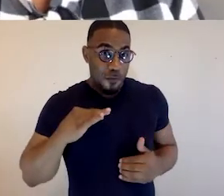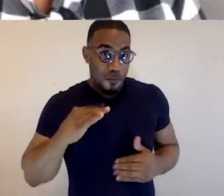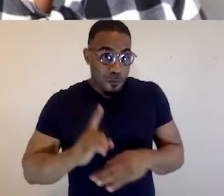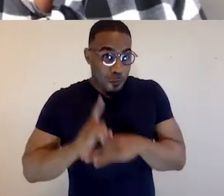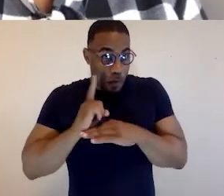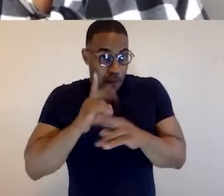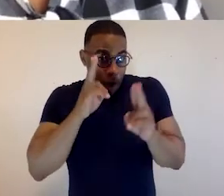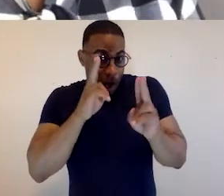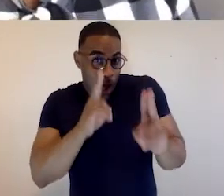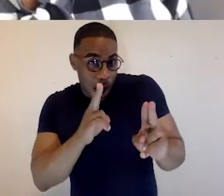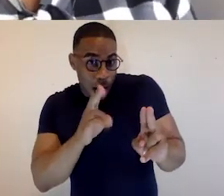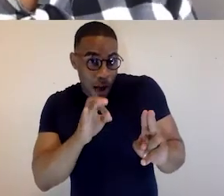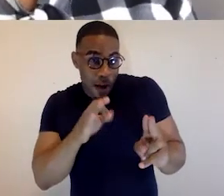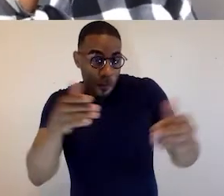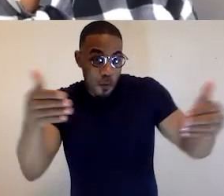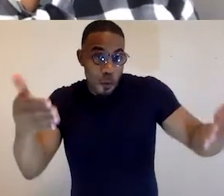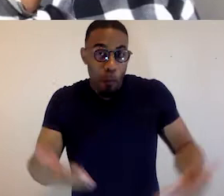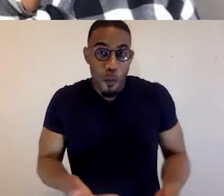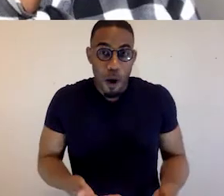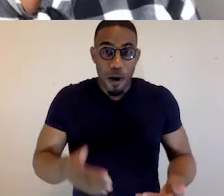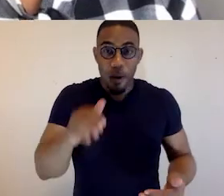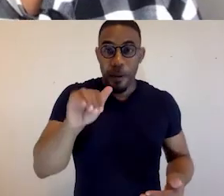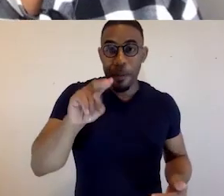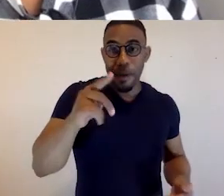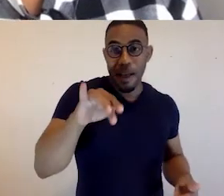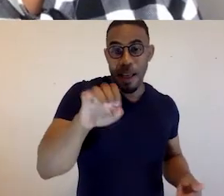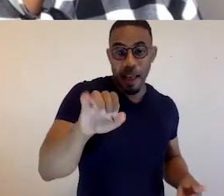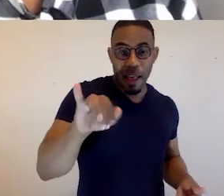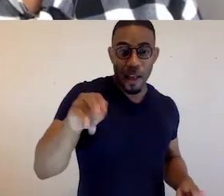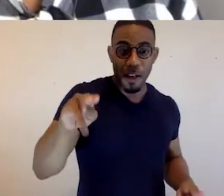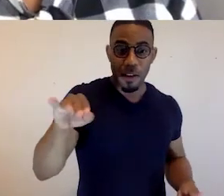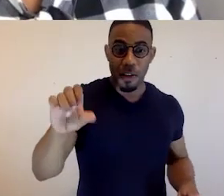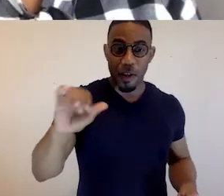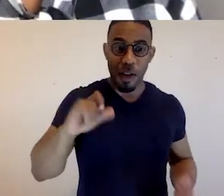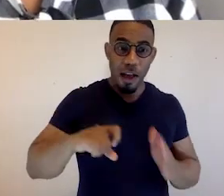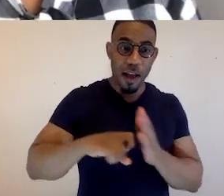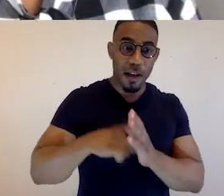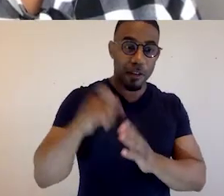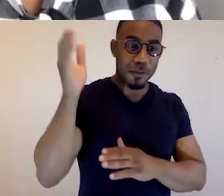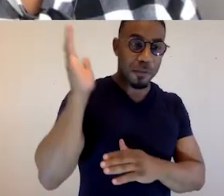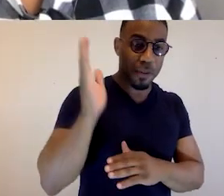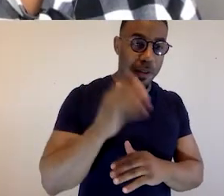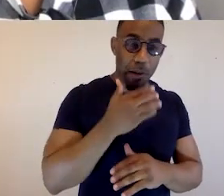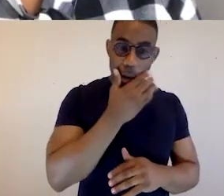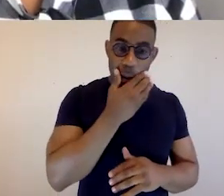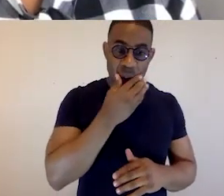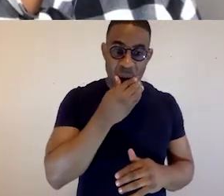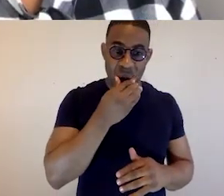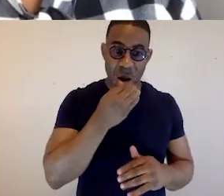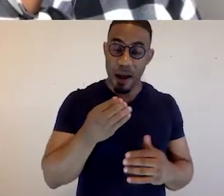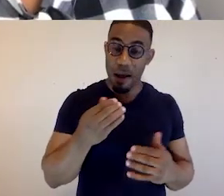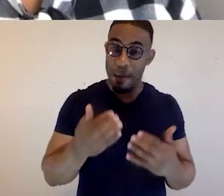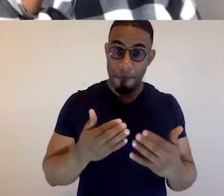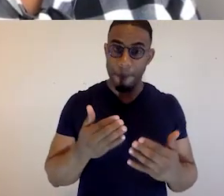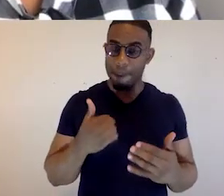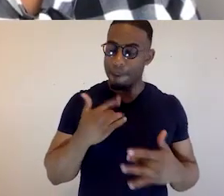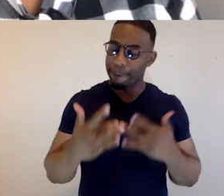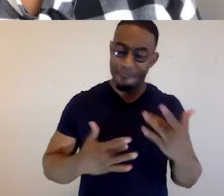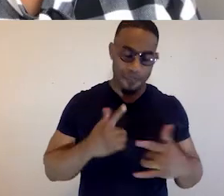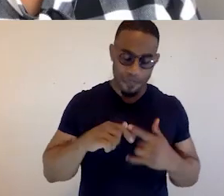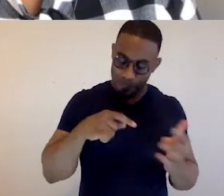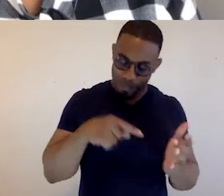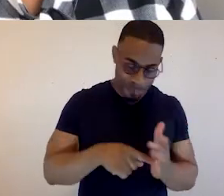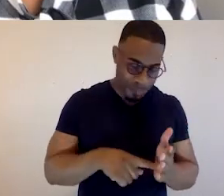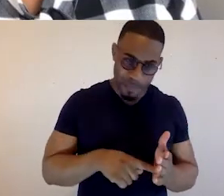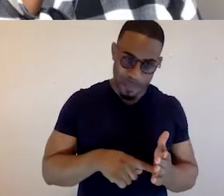and honor of welcoming Angie Jones as our keynote speaker. I'm so excited about